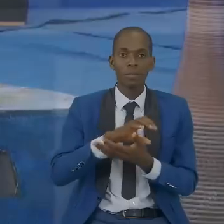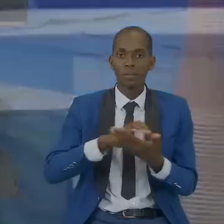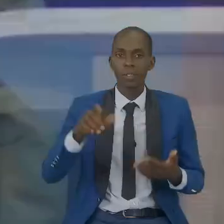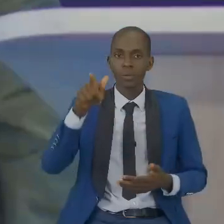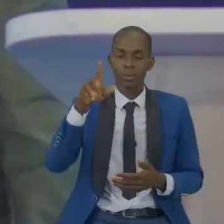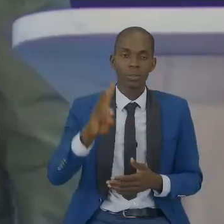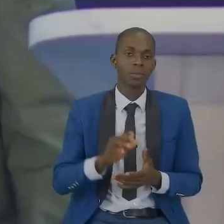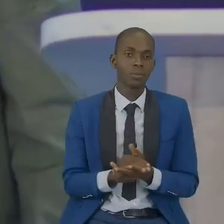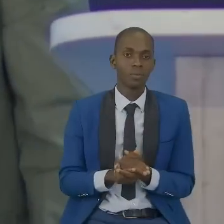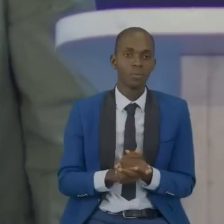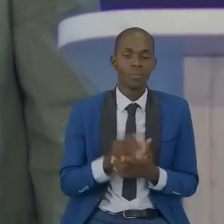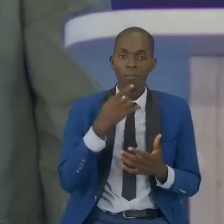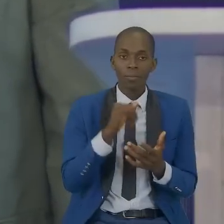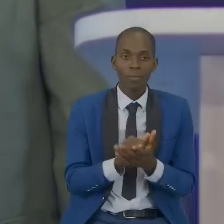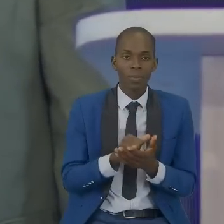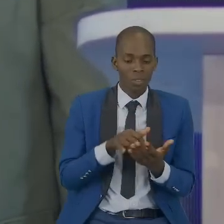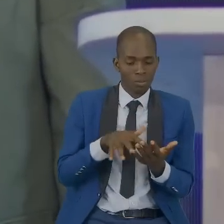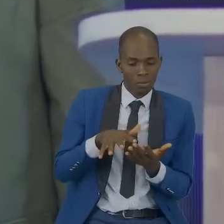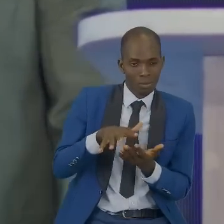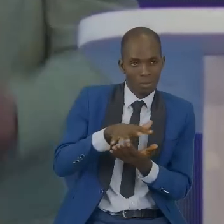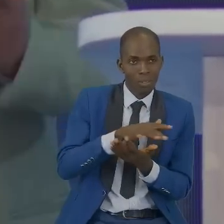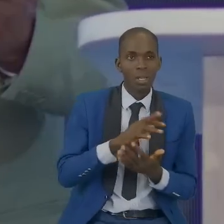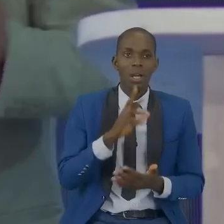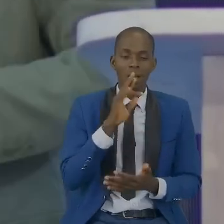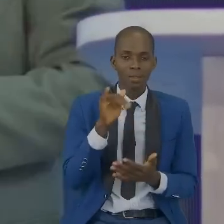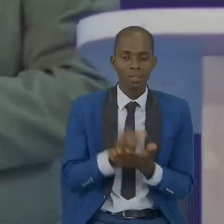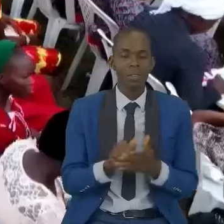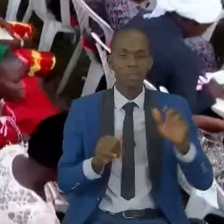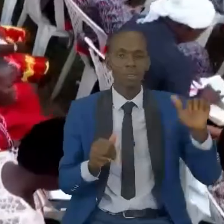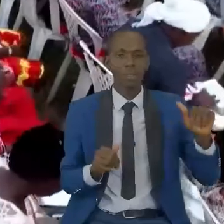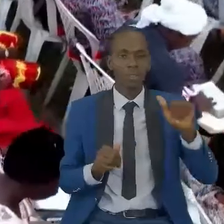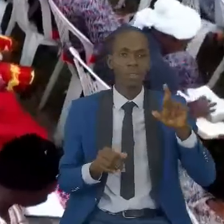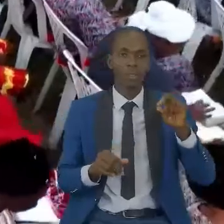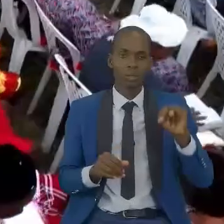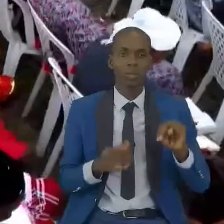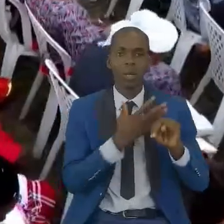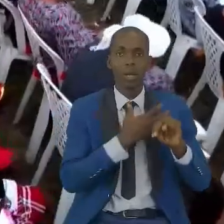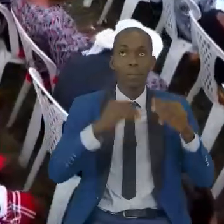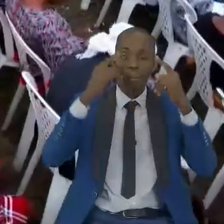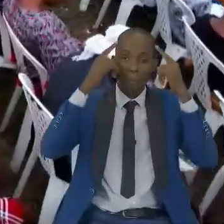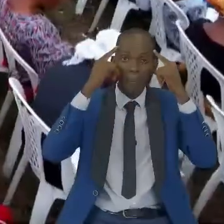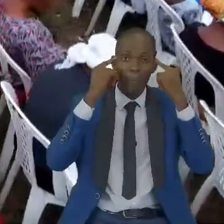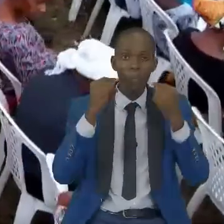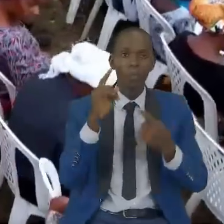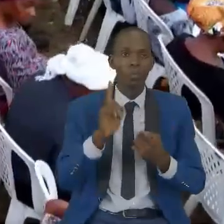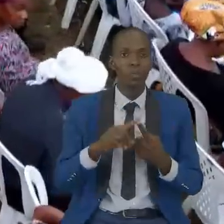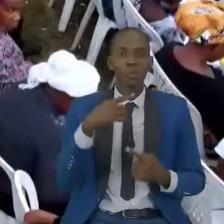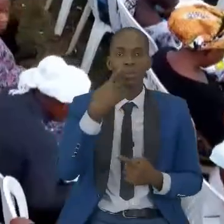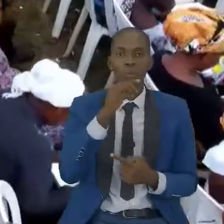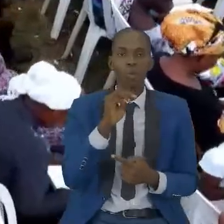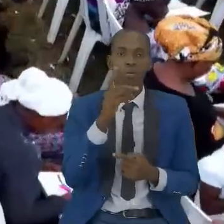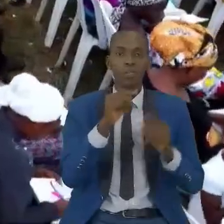26, these are that Aaron and Moses, to whom the